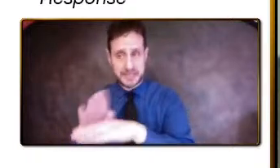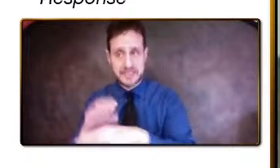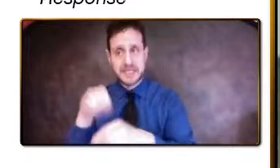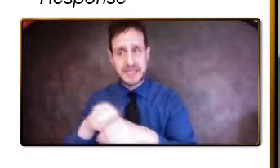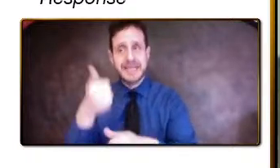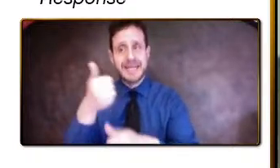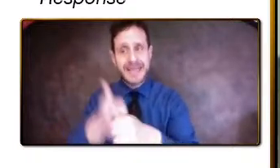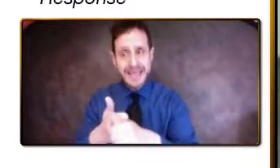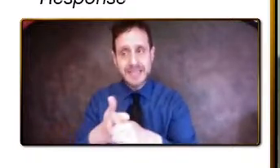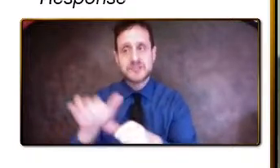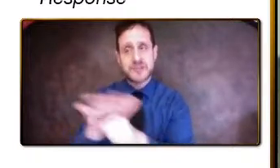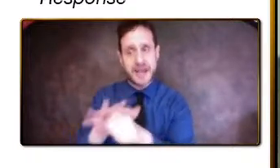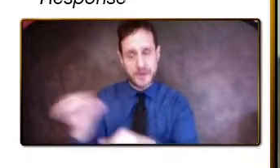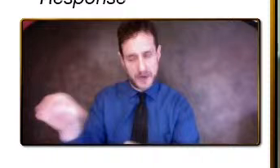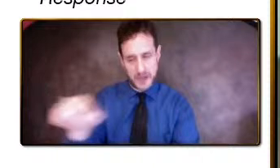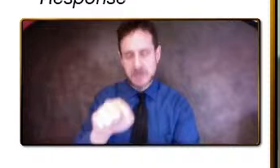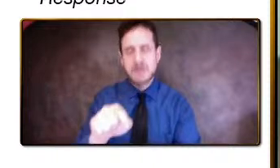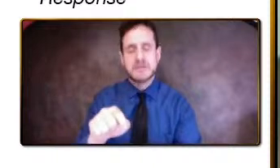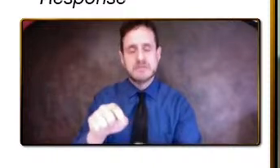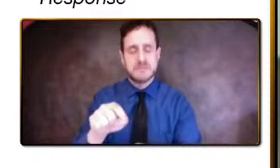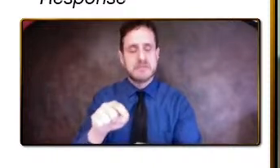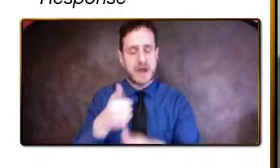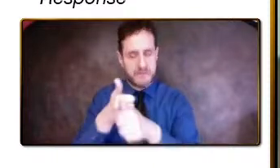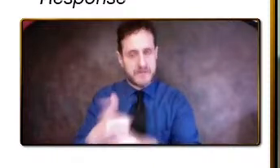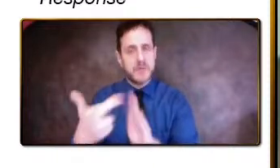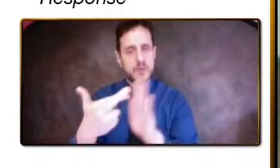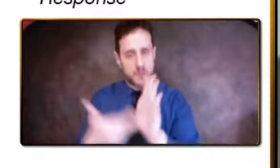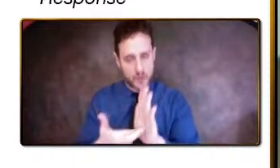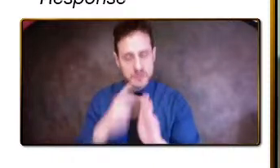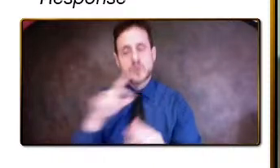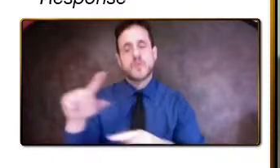educate, to train, and to safeguard the residents of Cook County.